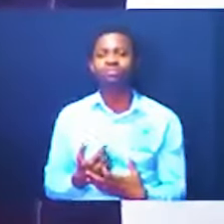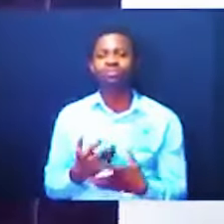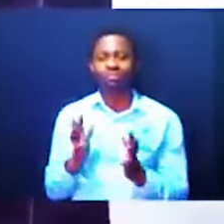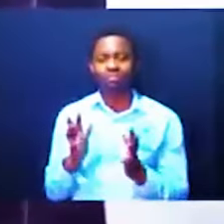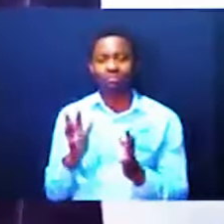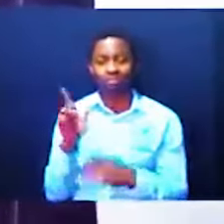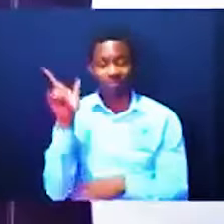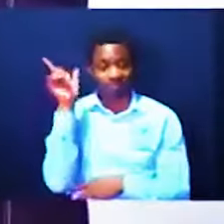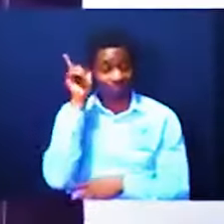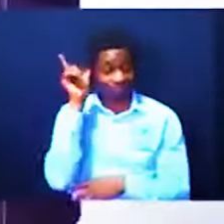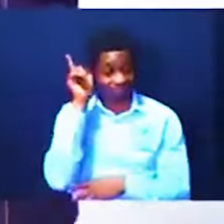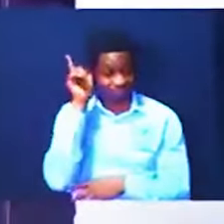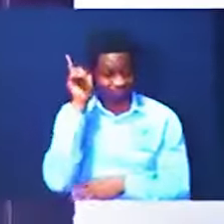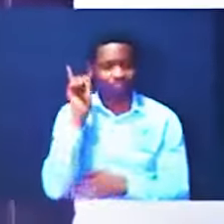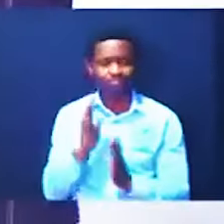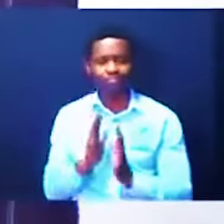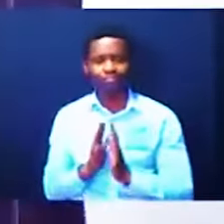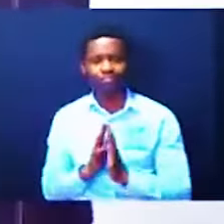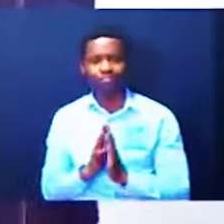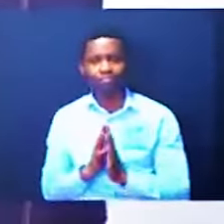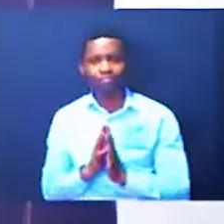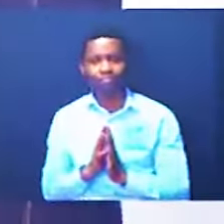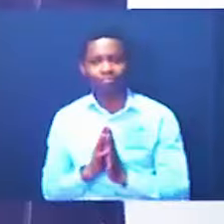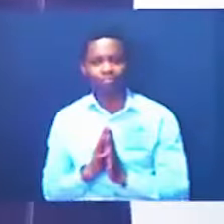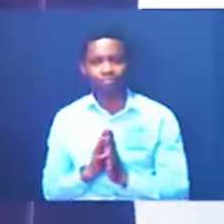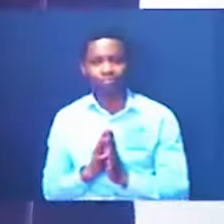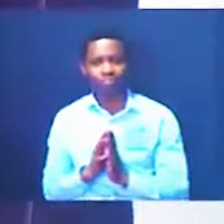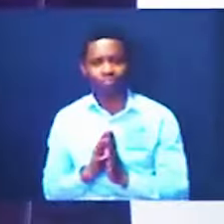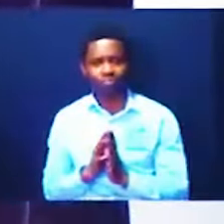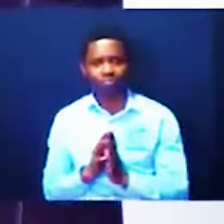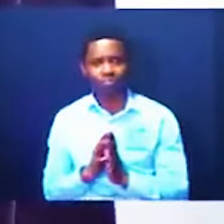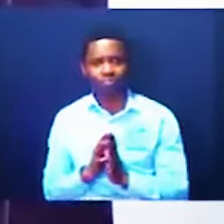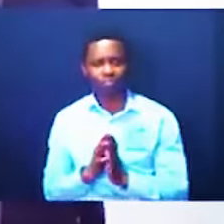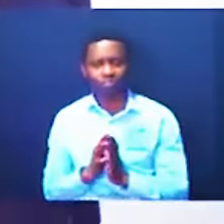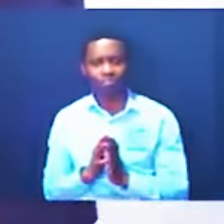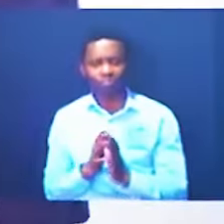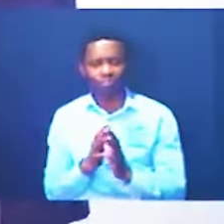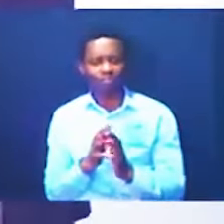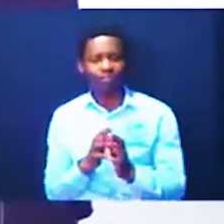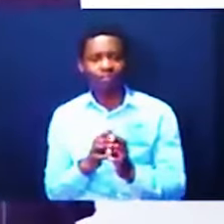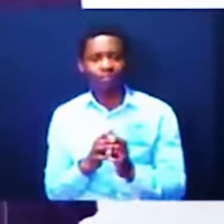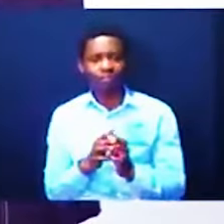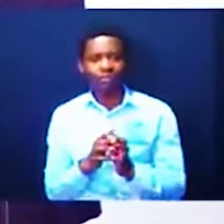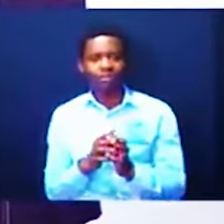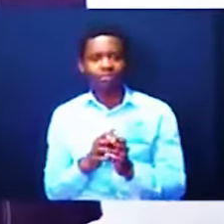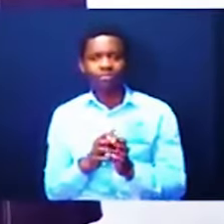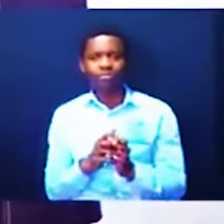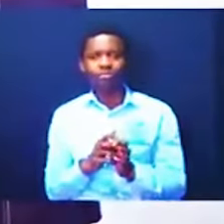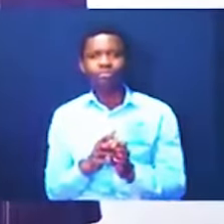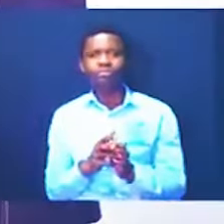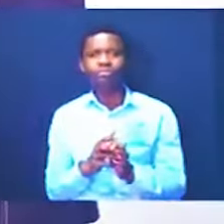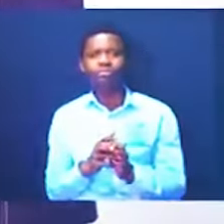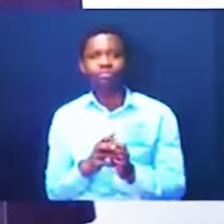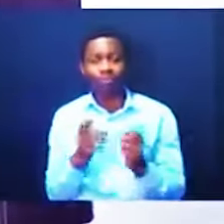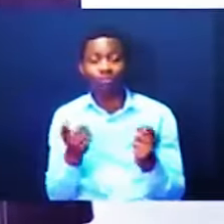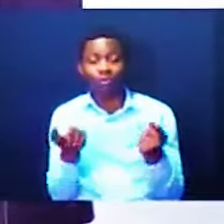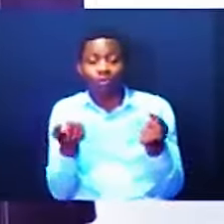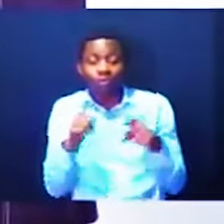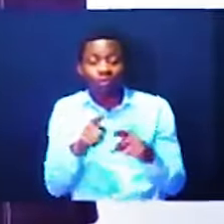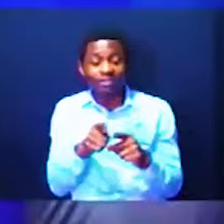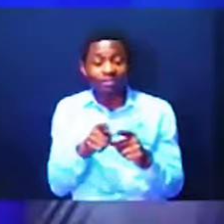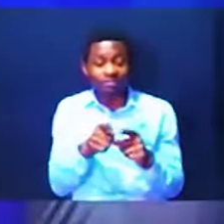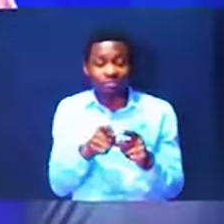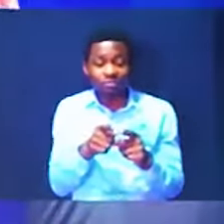pay attention to verse 10. Afetie, inyumunkron. See, under normal circumstances, when Jesus is discussing